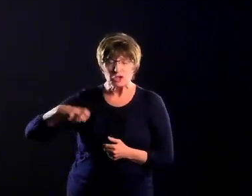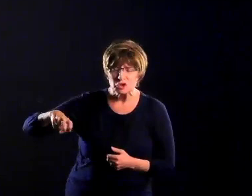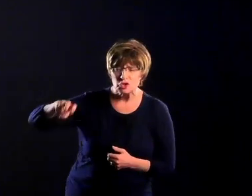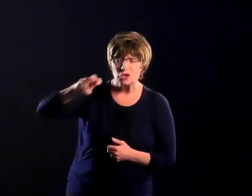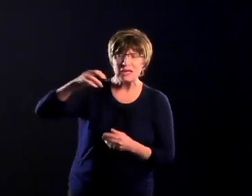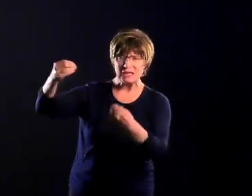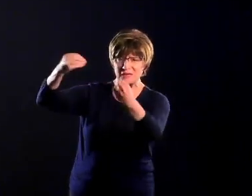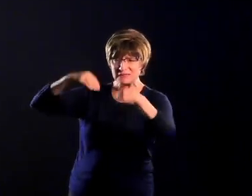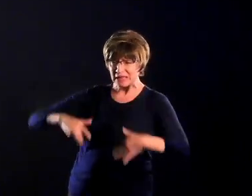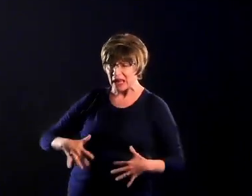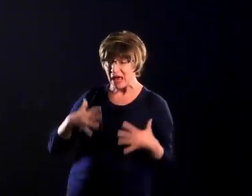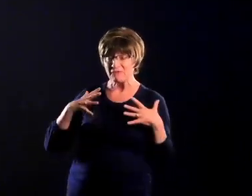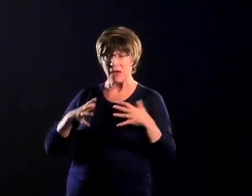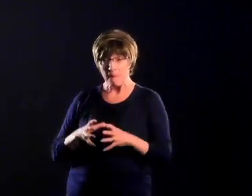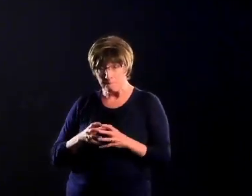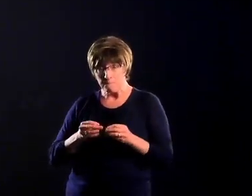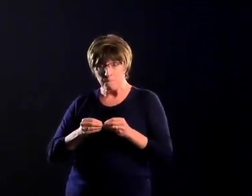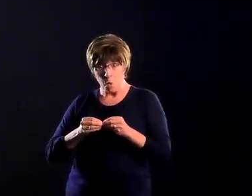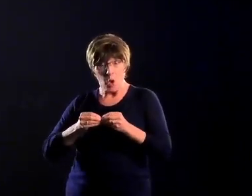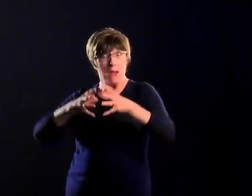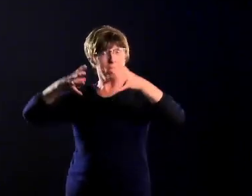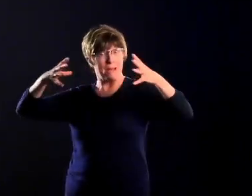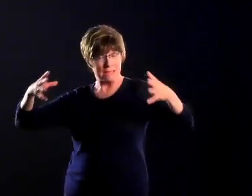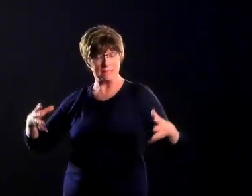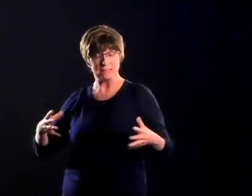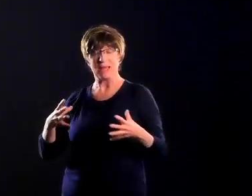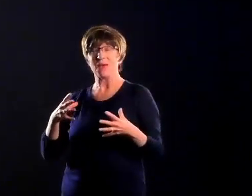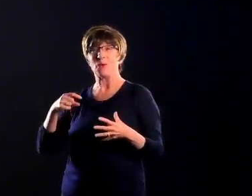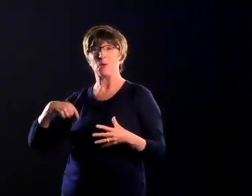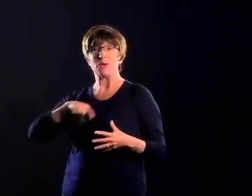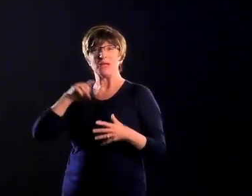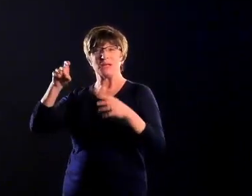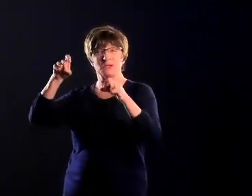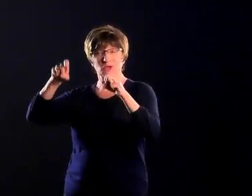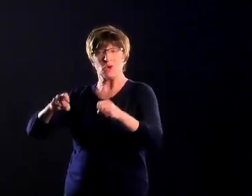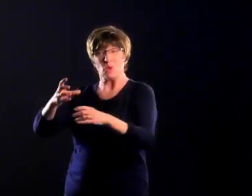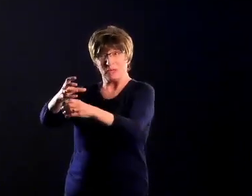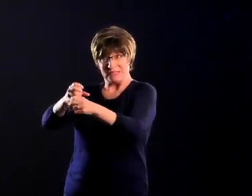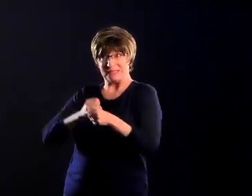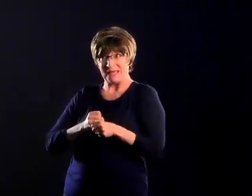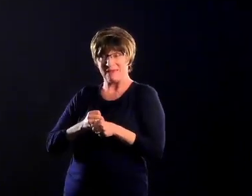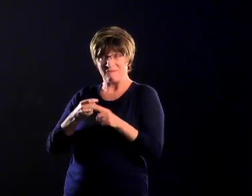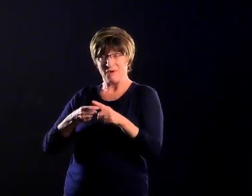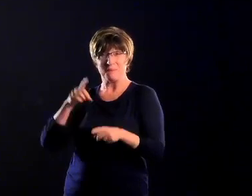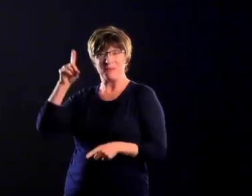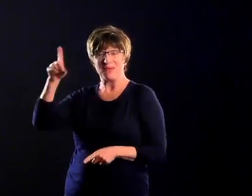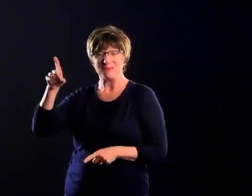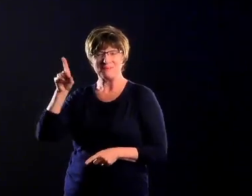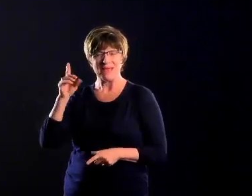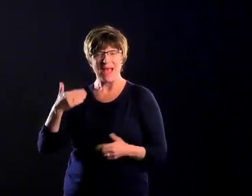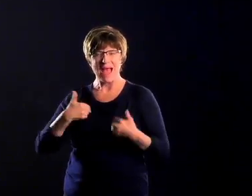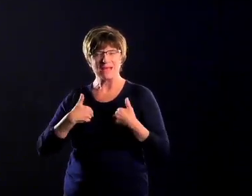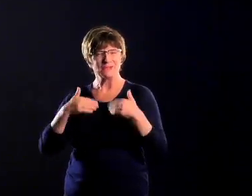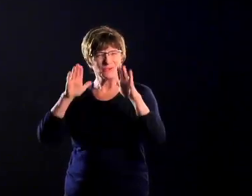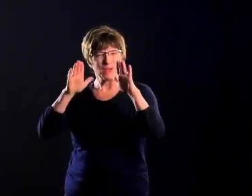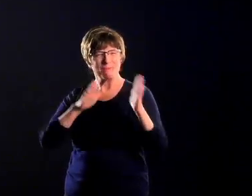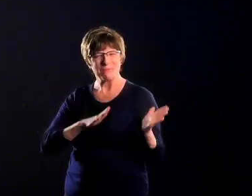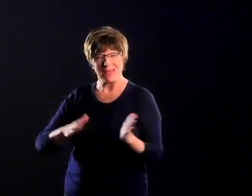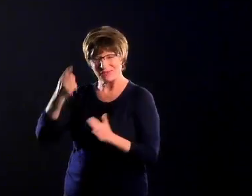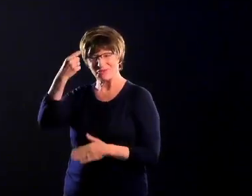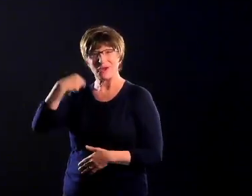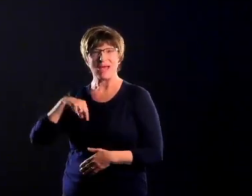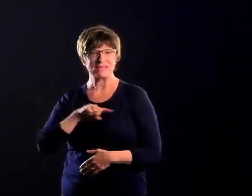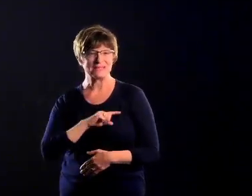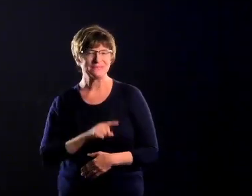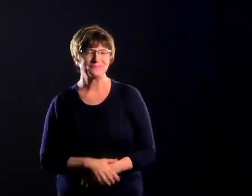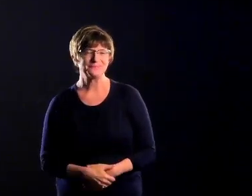give it to us more abundantly. And we need to receive that abundant living from him. He's got great plans for us. Today, as we